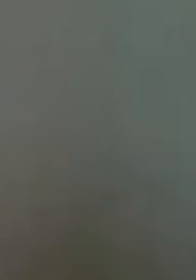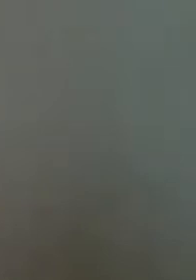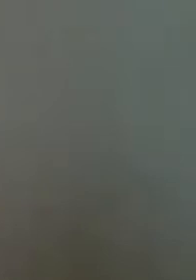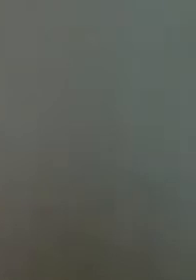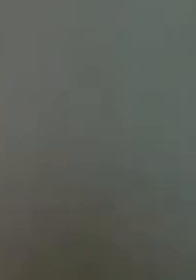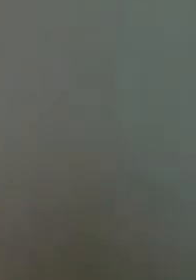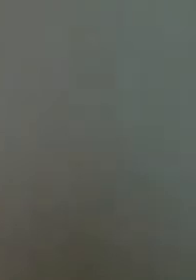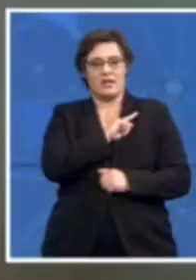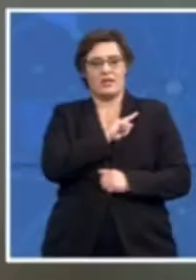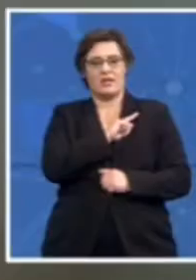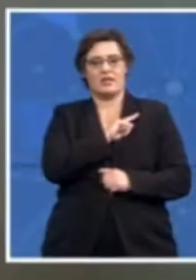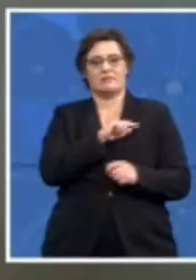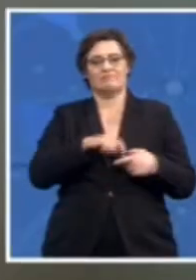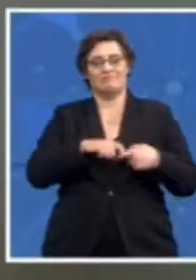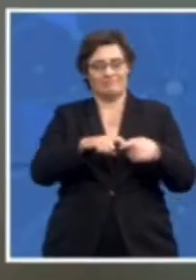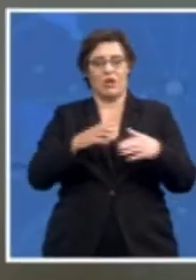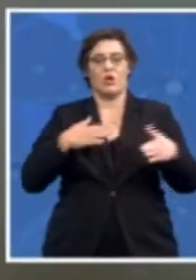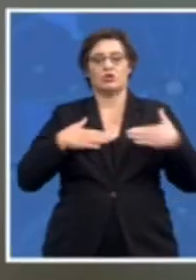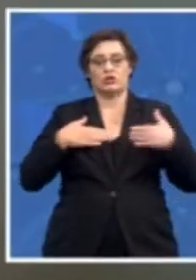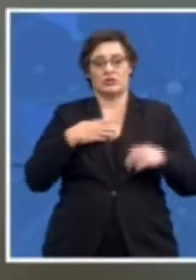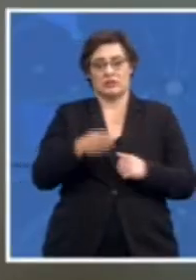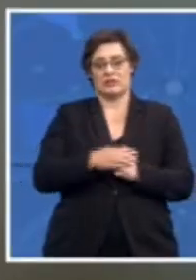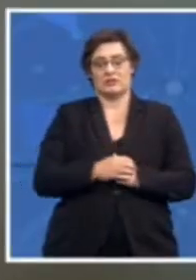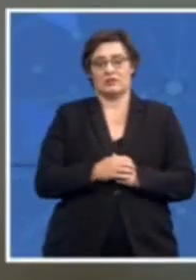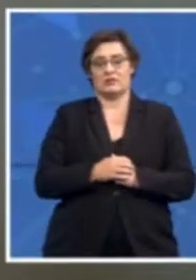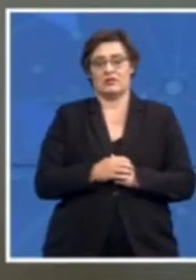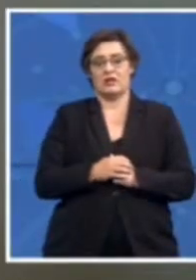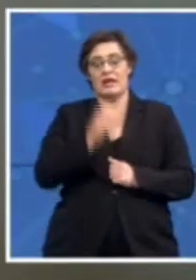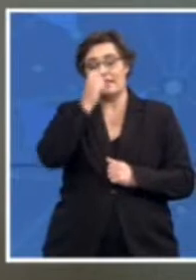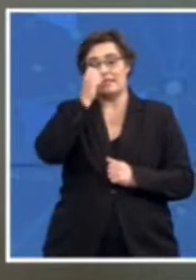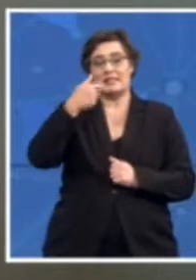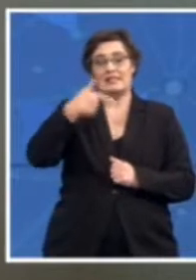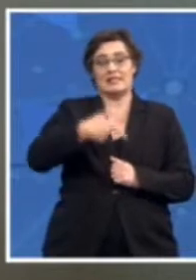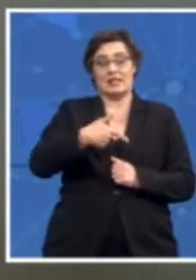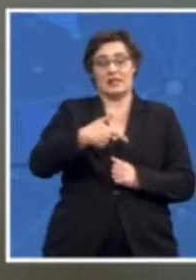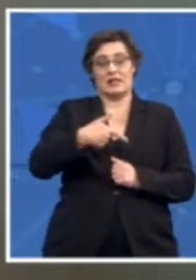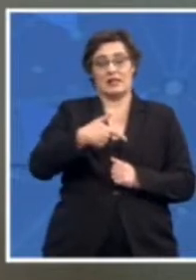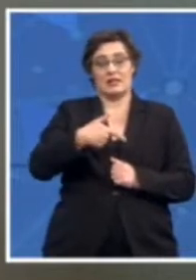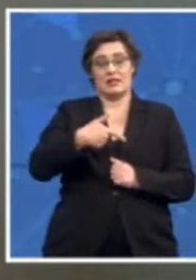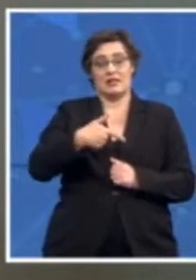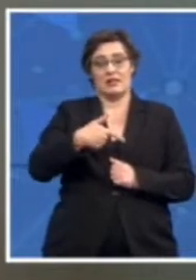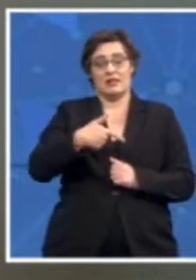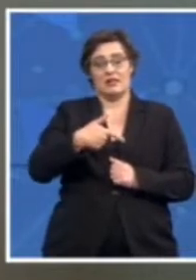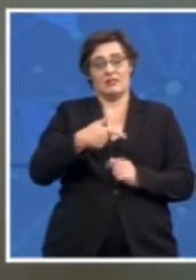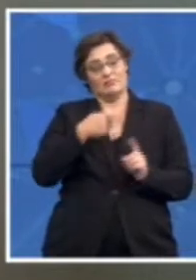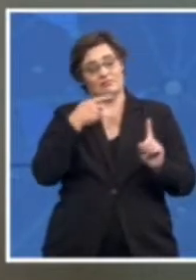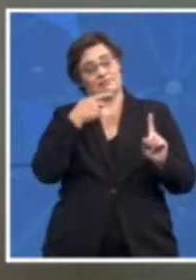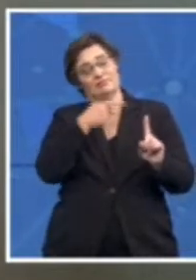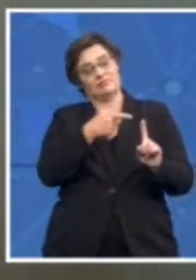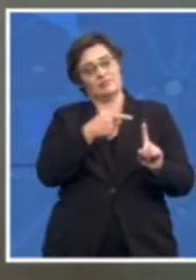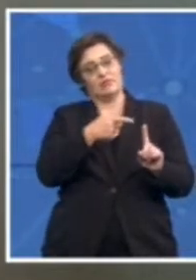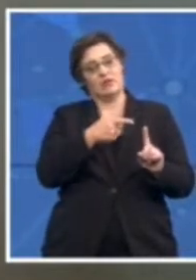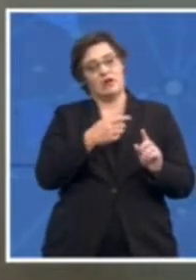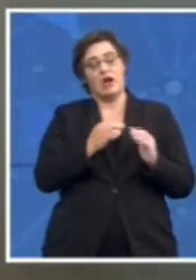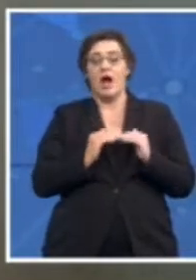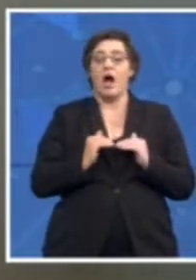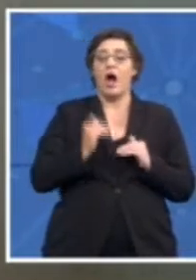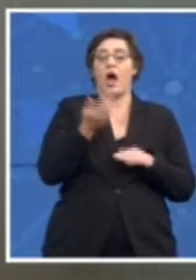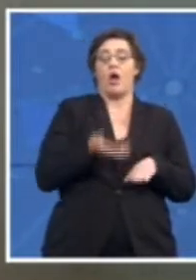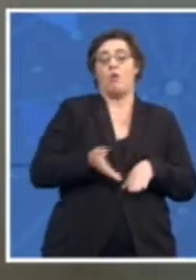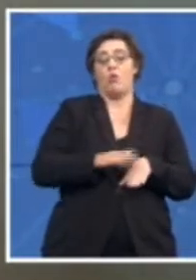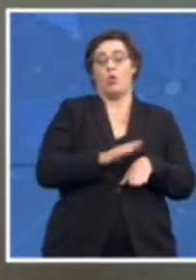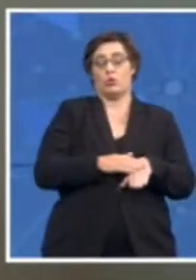These diesel units are not intended to run at high load factors. They are intended to run at a load